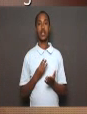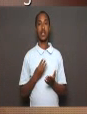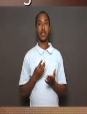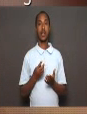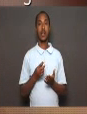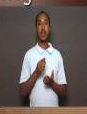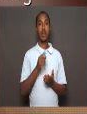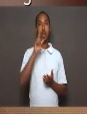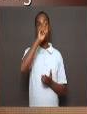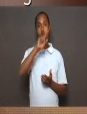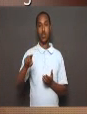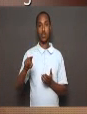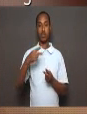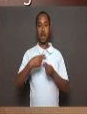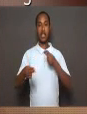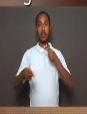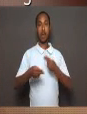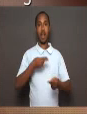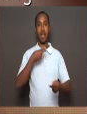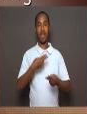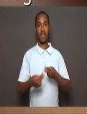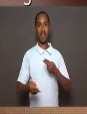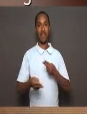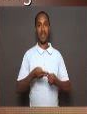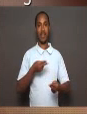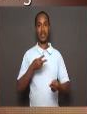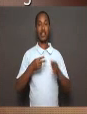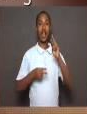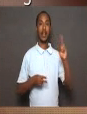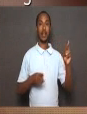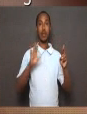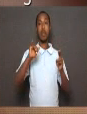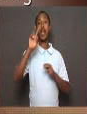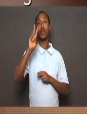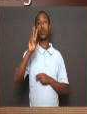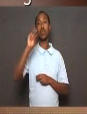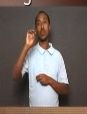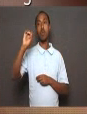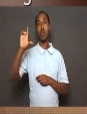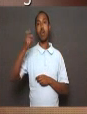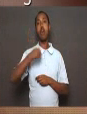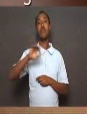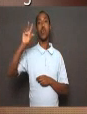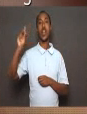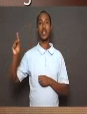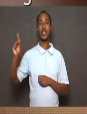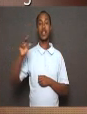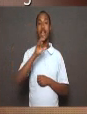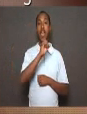We then cross-multiply the 5 moles of our reactant by the 2 moles of our